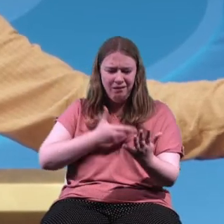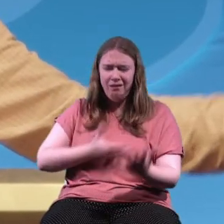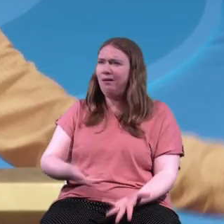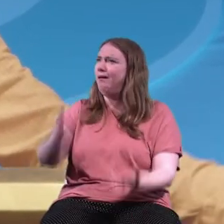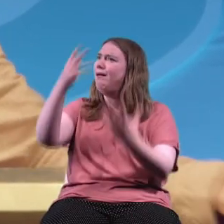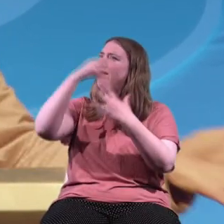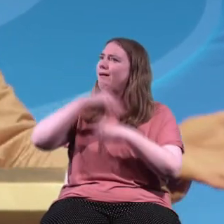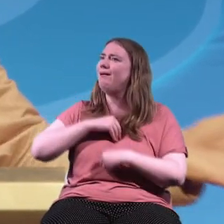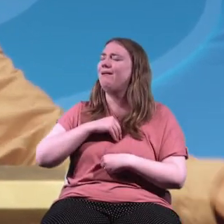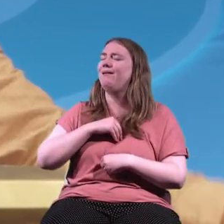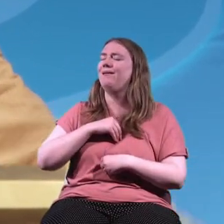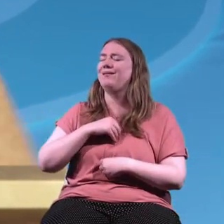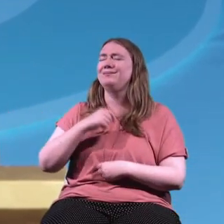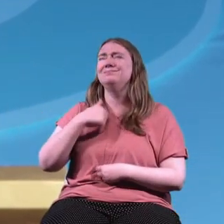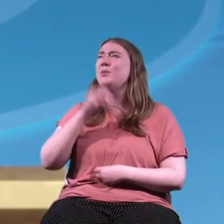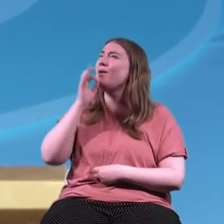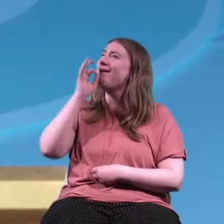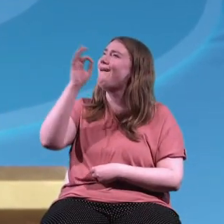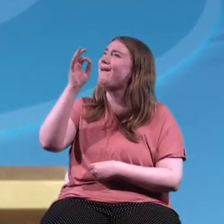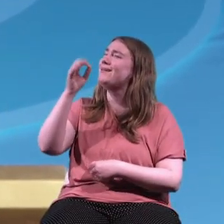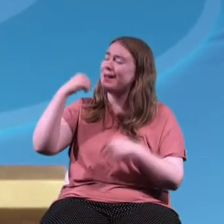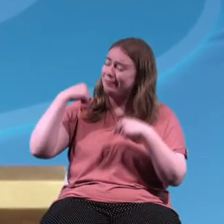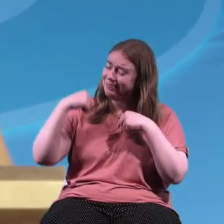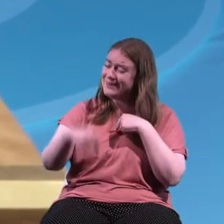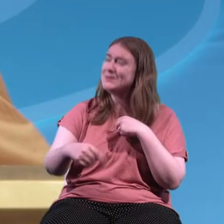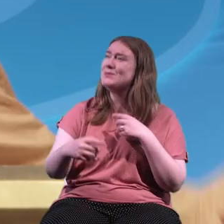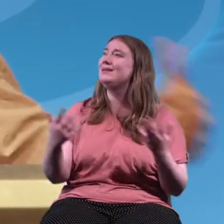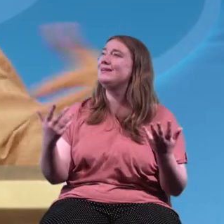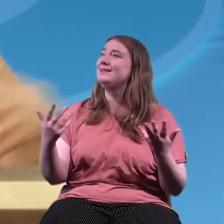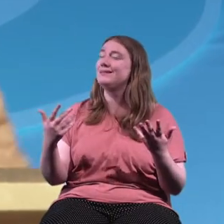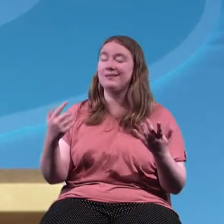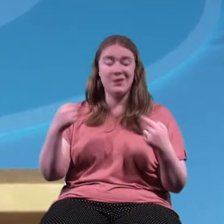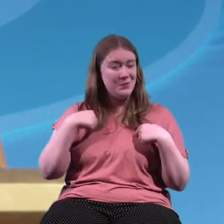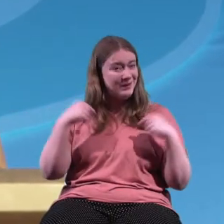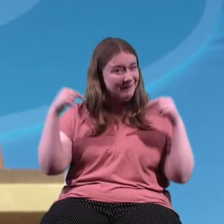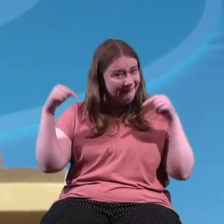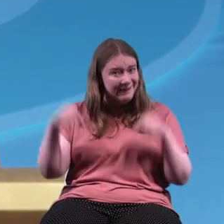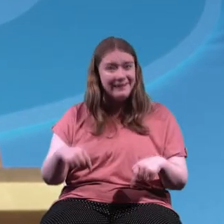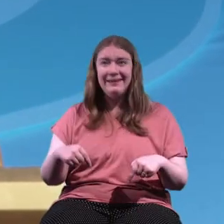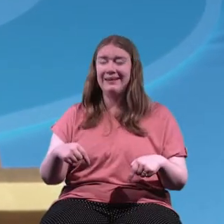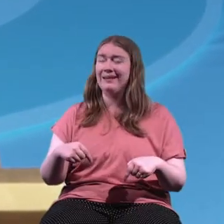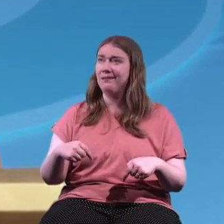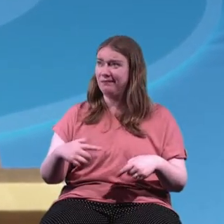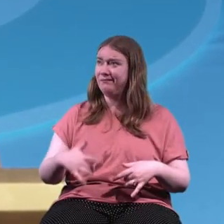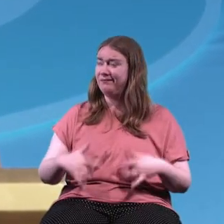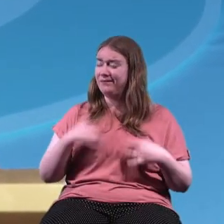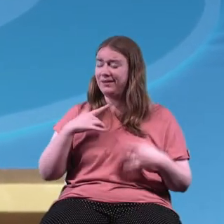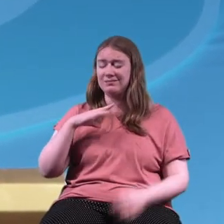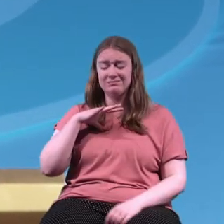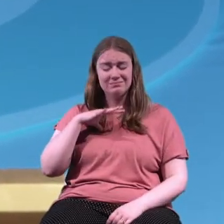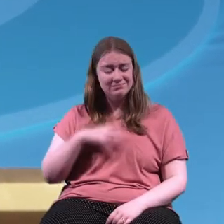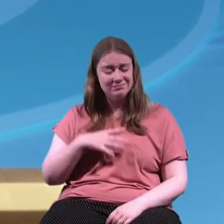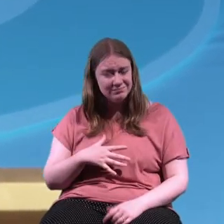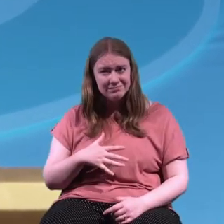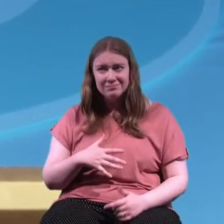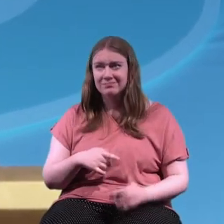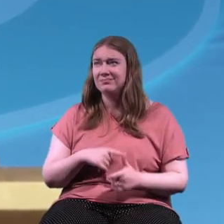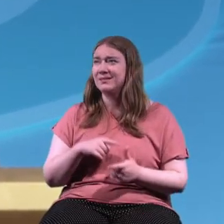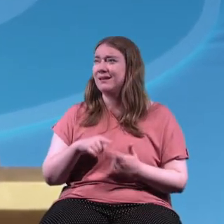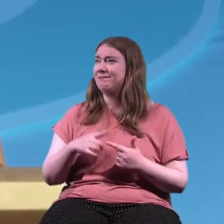Father, our prayer is that this week, as we gather together weary and